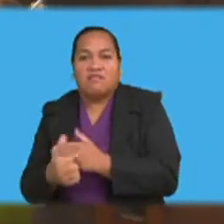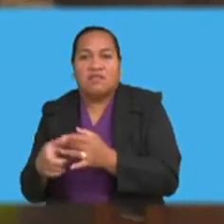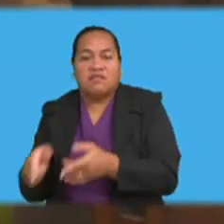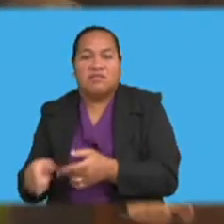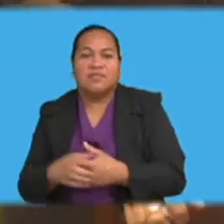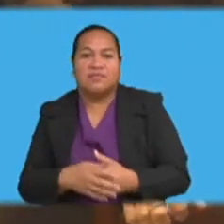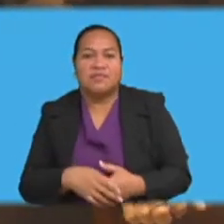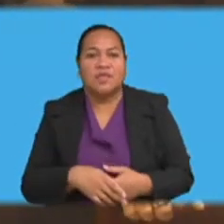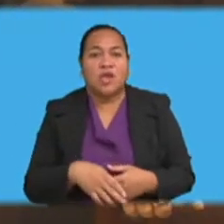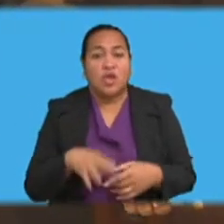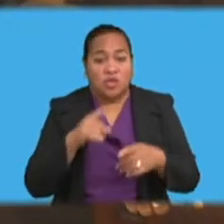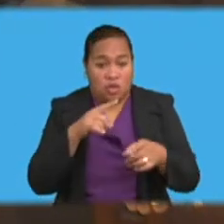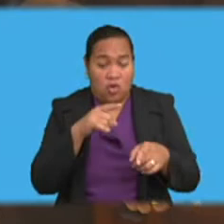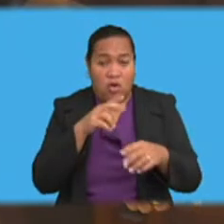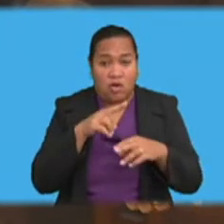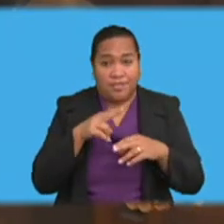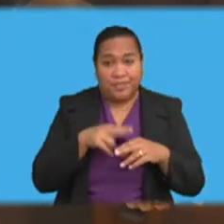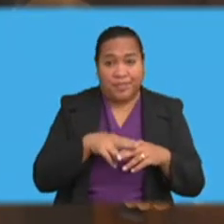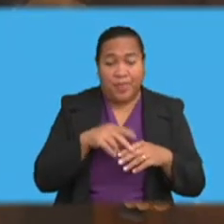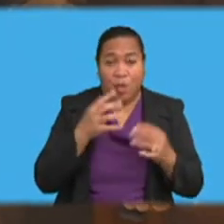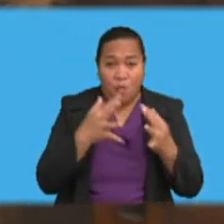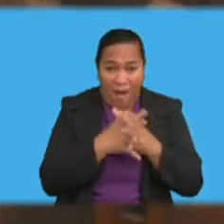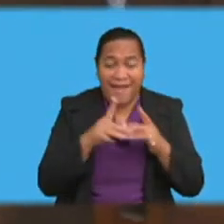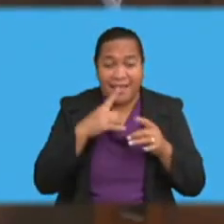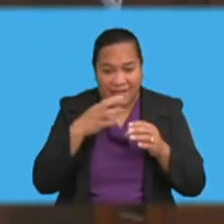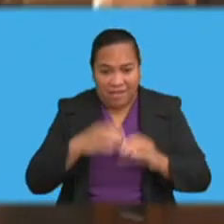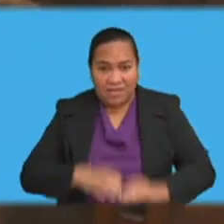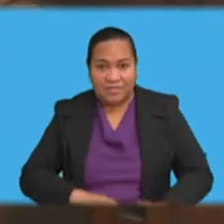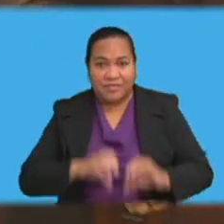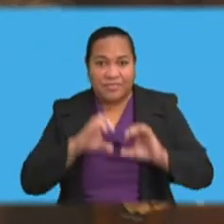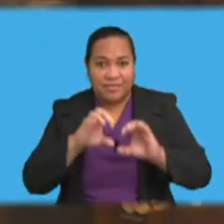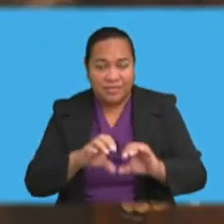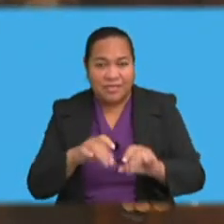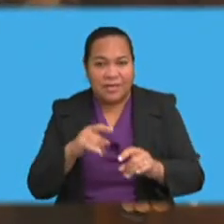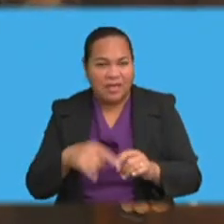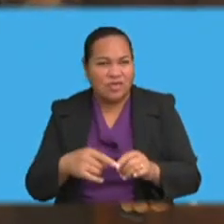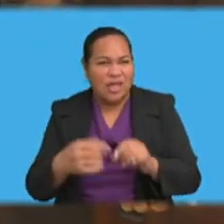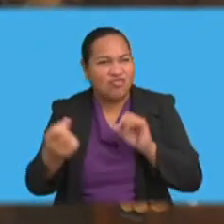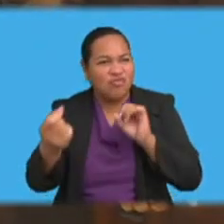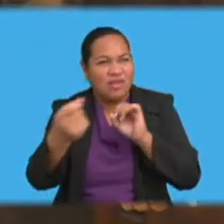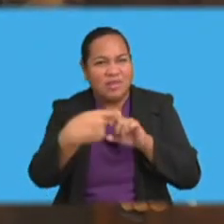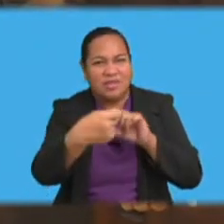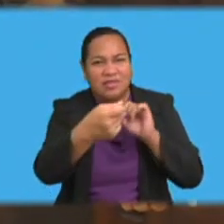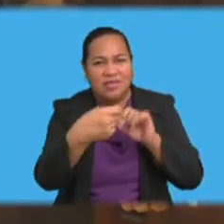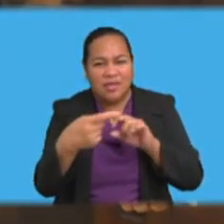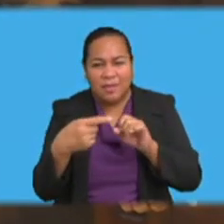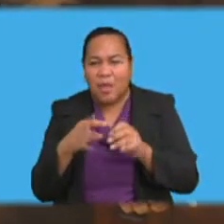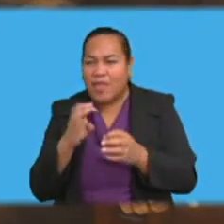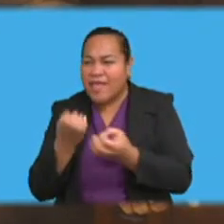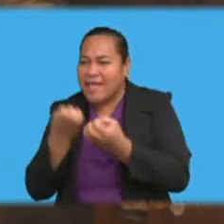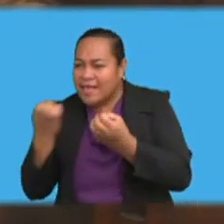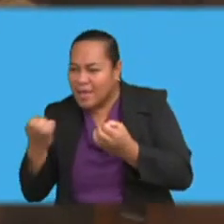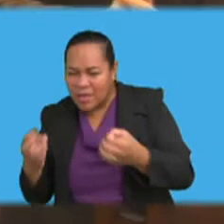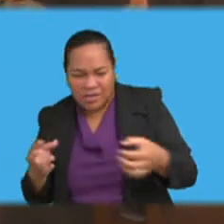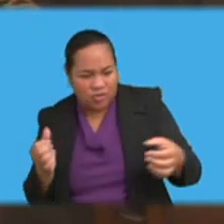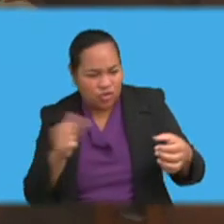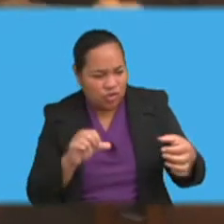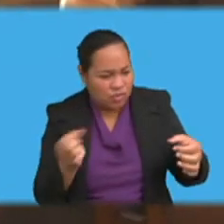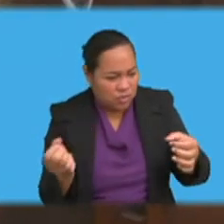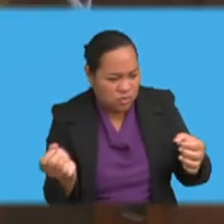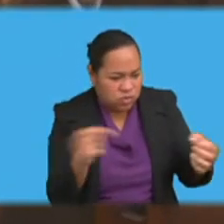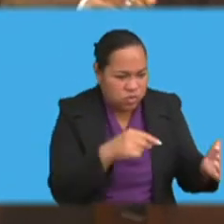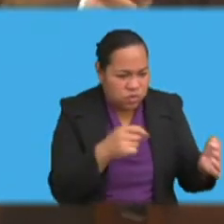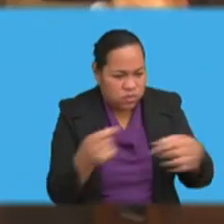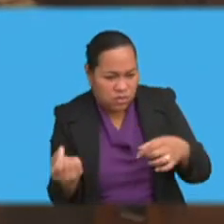Mr. Speaker, by investing in a state-of-the-art containerized transmission solution whereby the equipment, including transmitters,